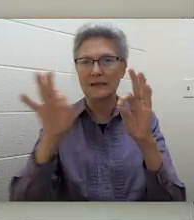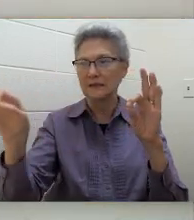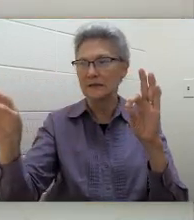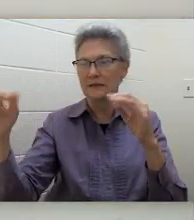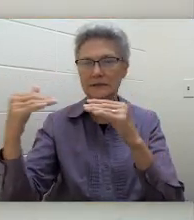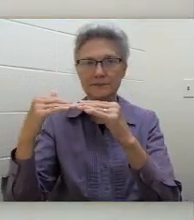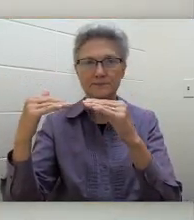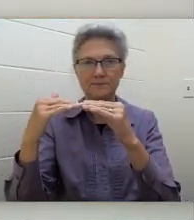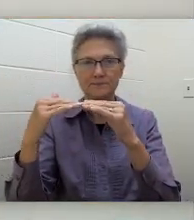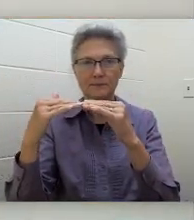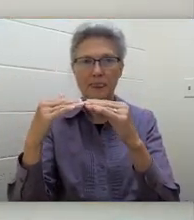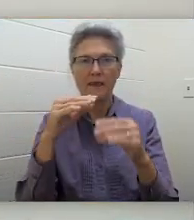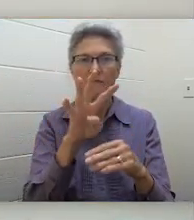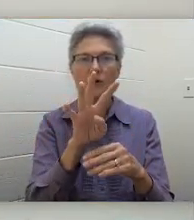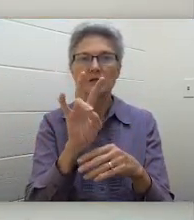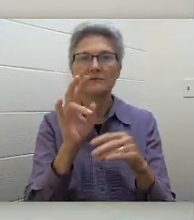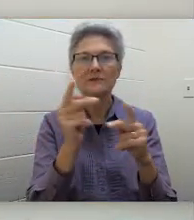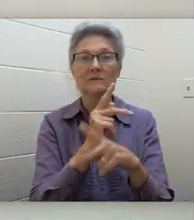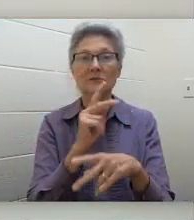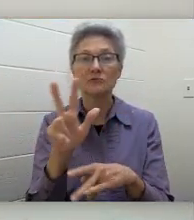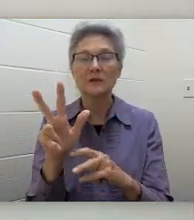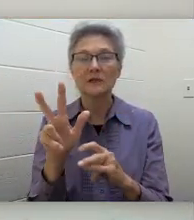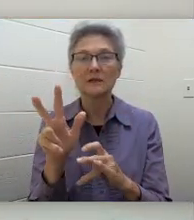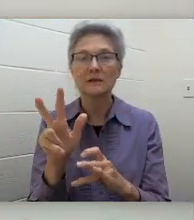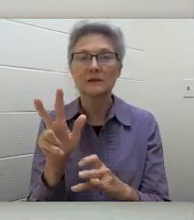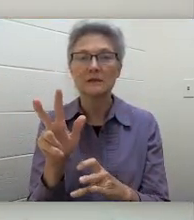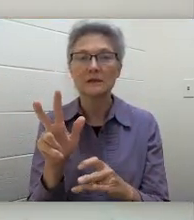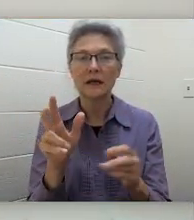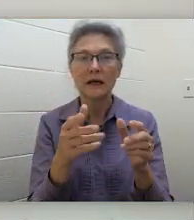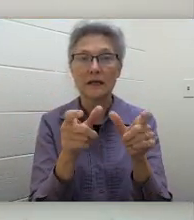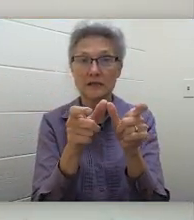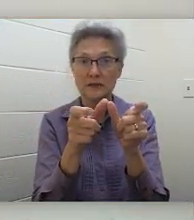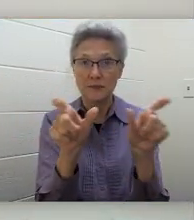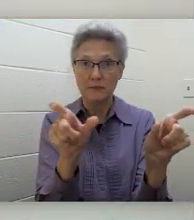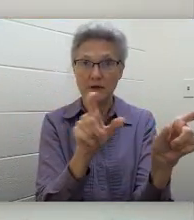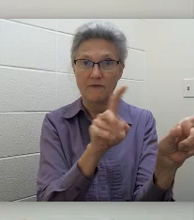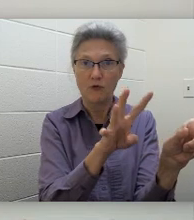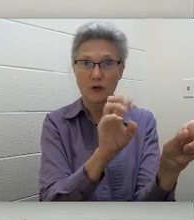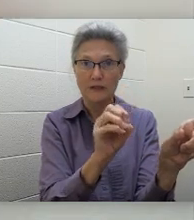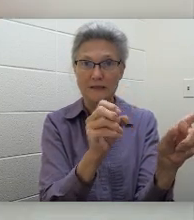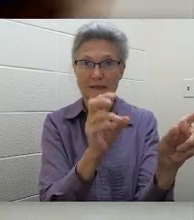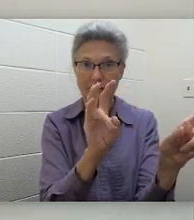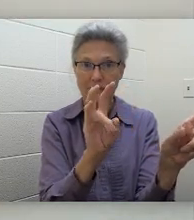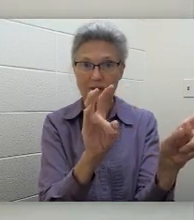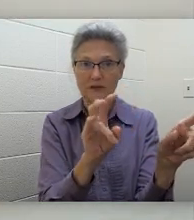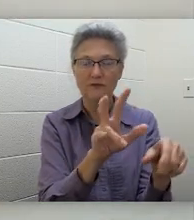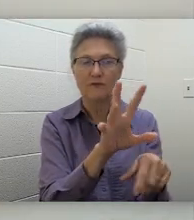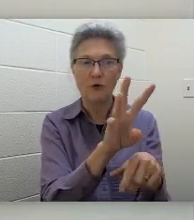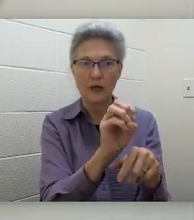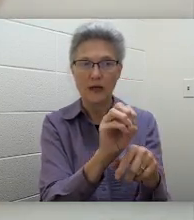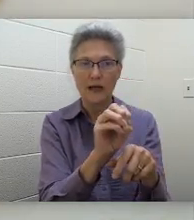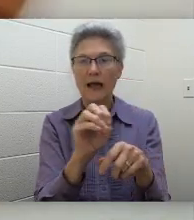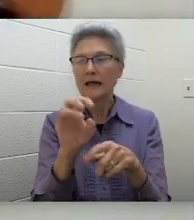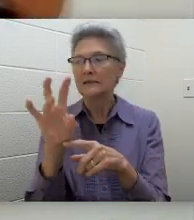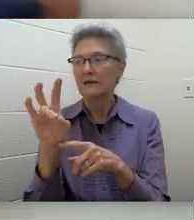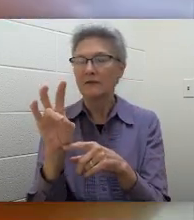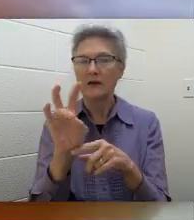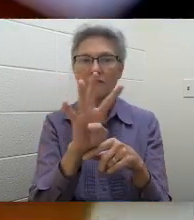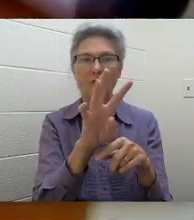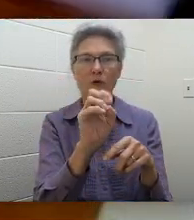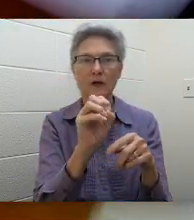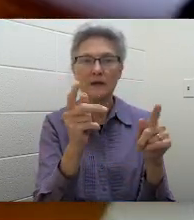so again, 47 times 3, I'm going to split up my 47 into 40 and 7. So 40 times